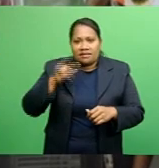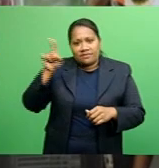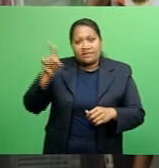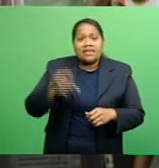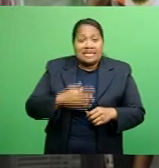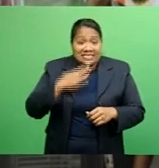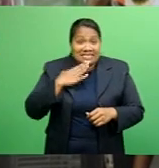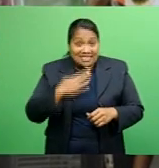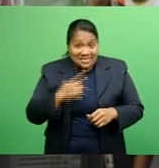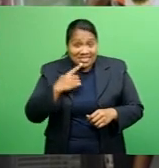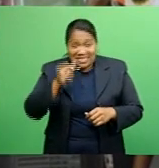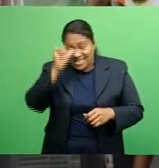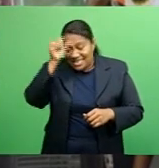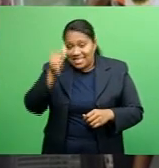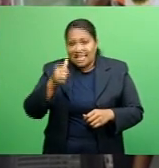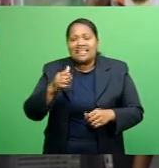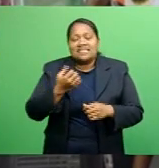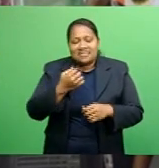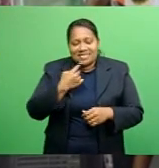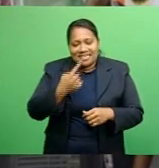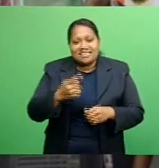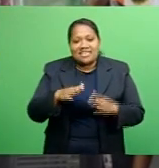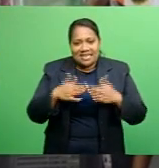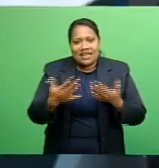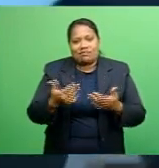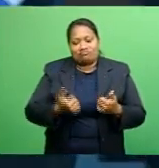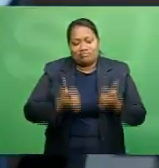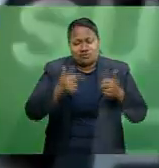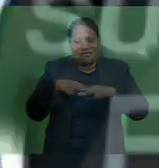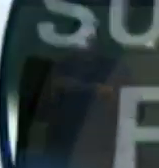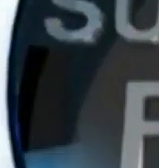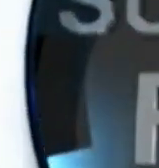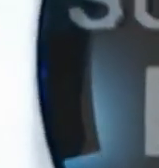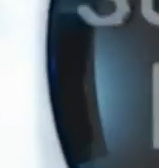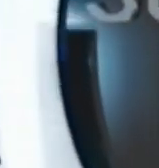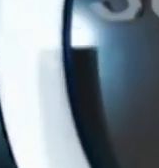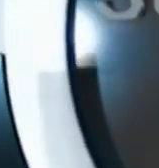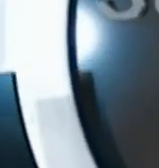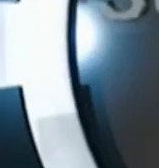Fiji. Felipe Naikaso, FBC News.